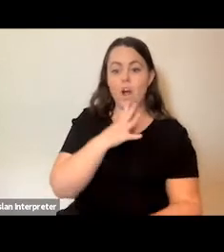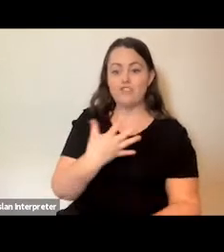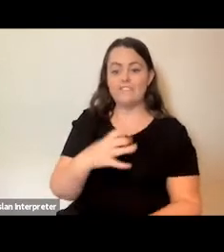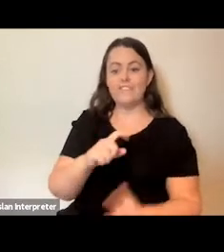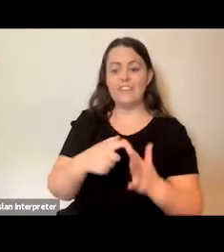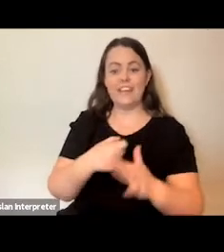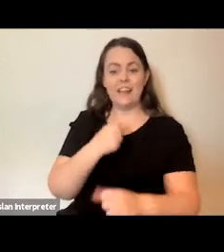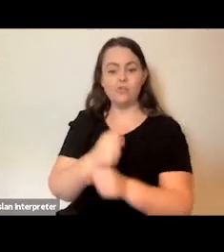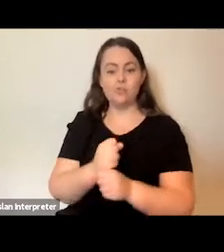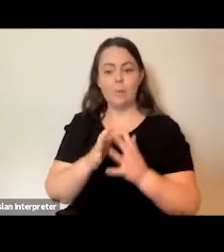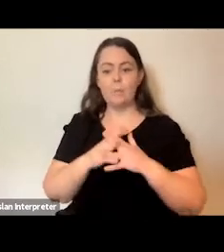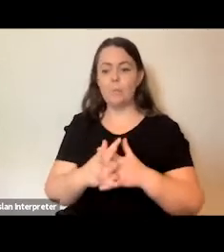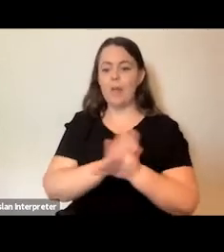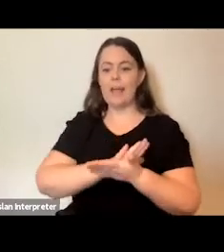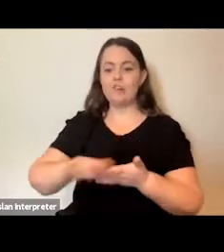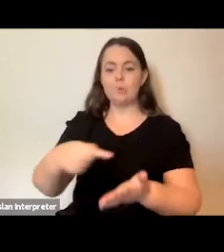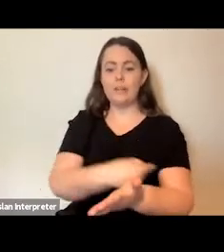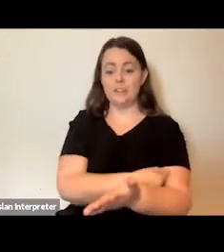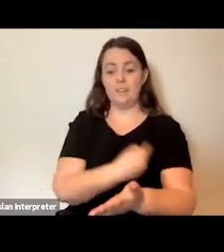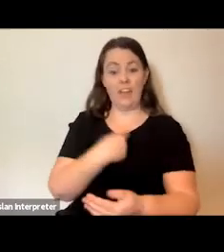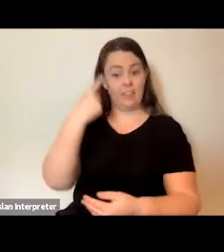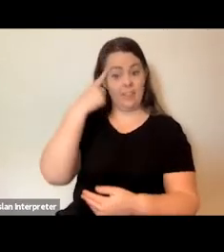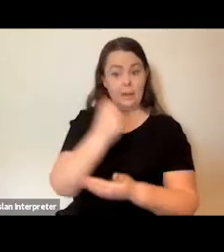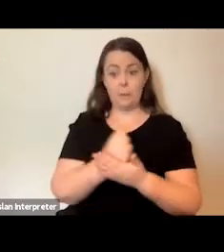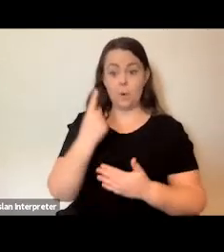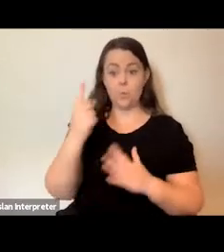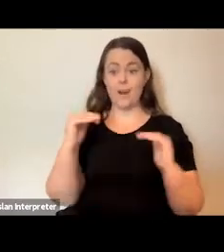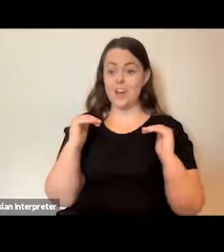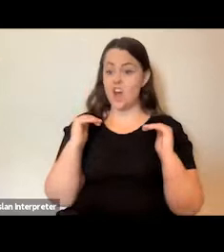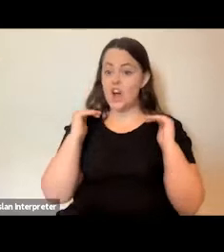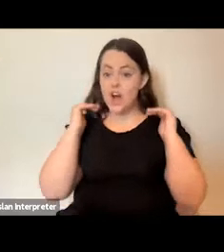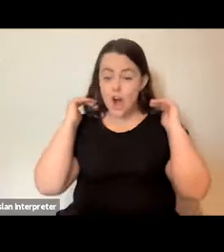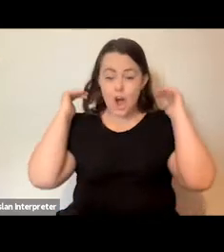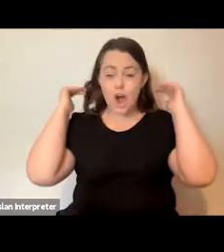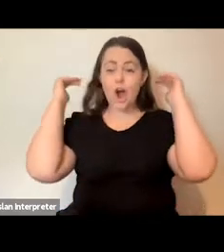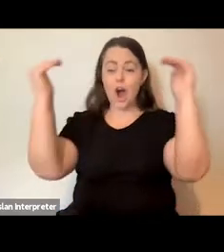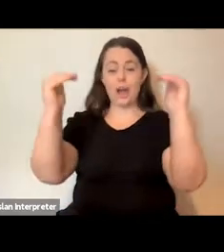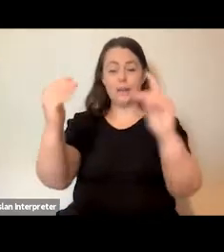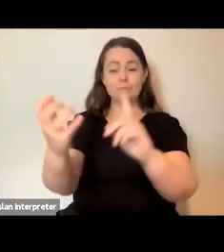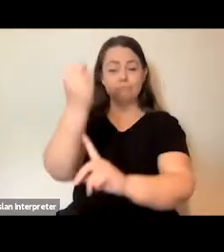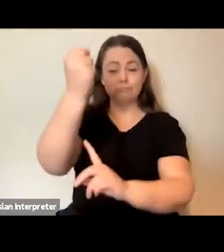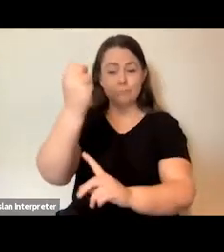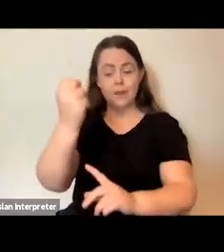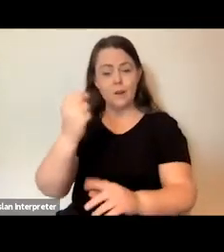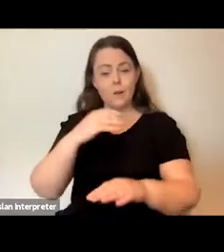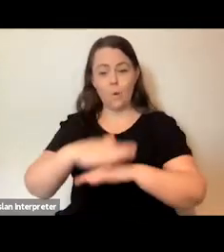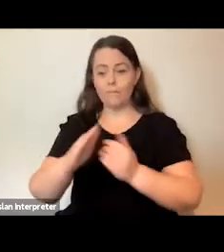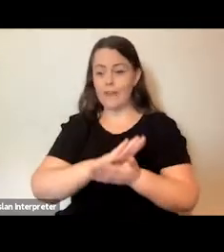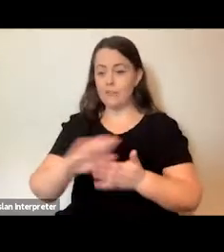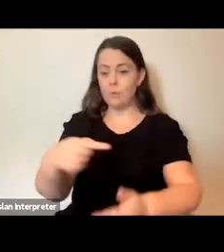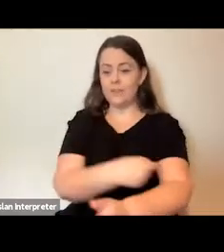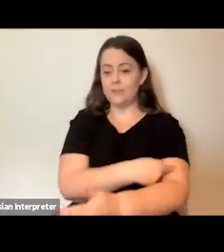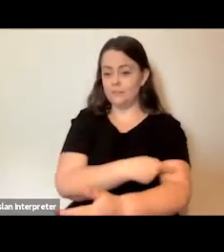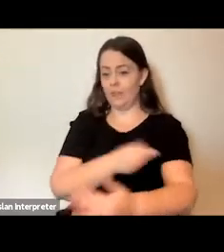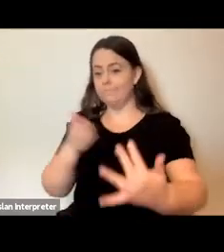be the largest ever onshore detection, which would, potentially support this idea of kind of the heroin